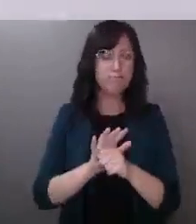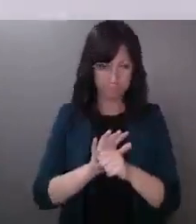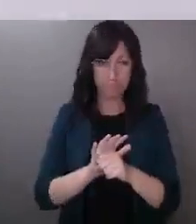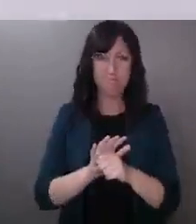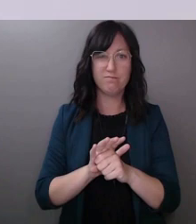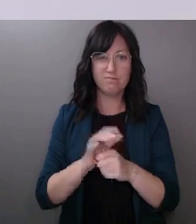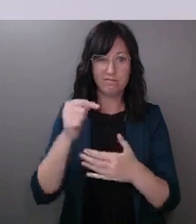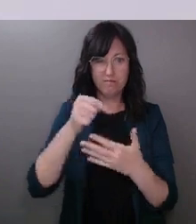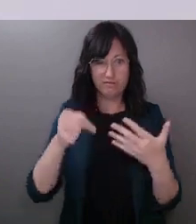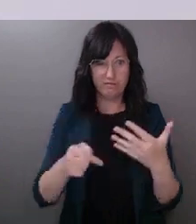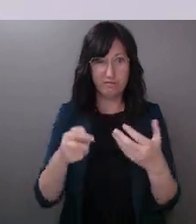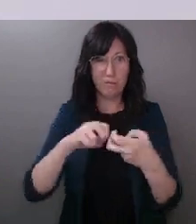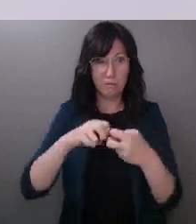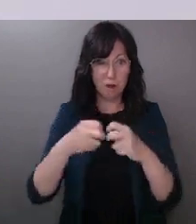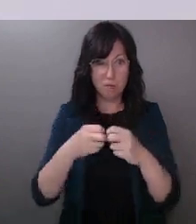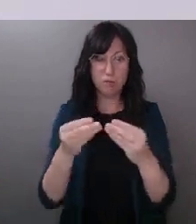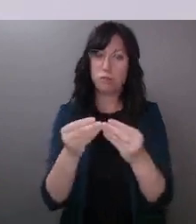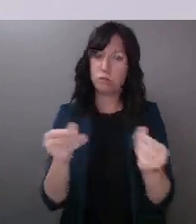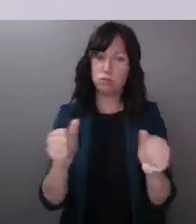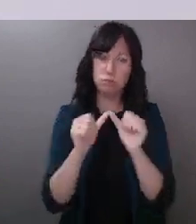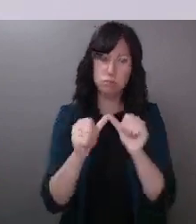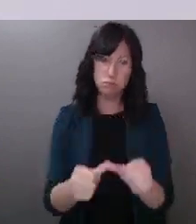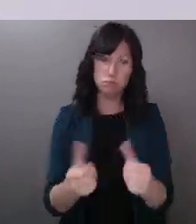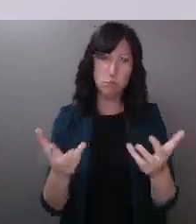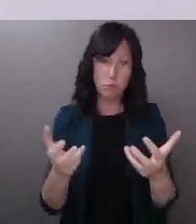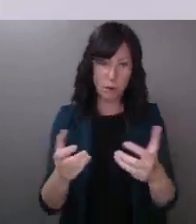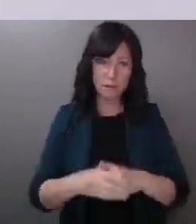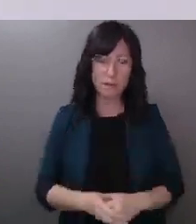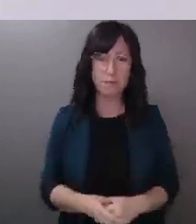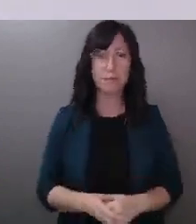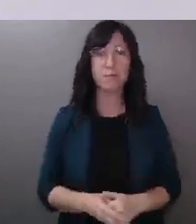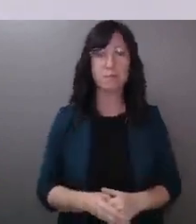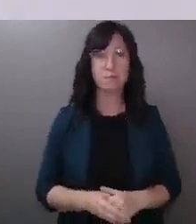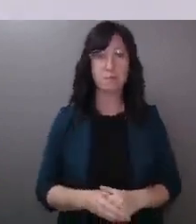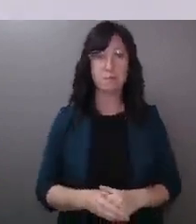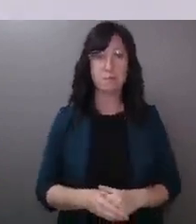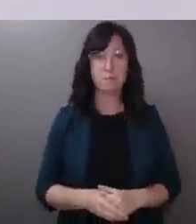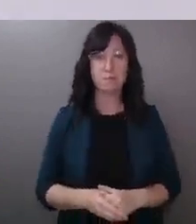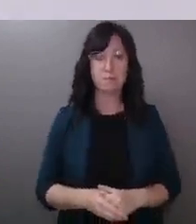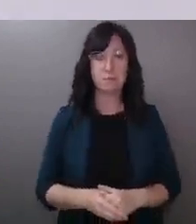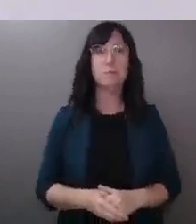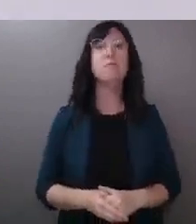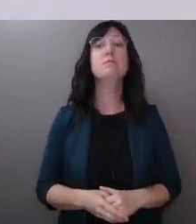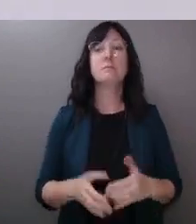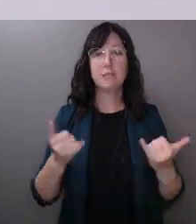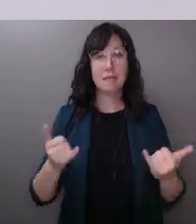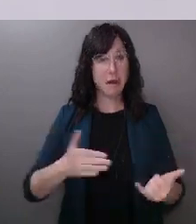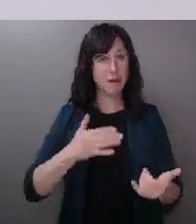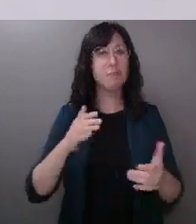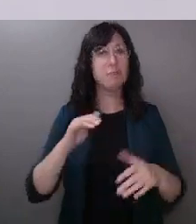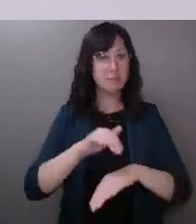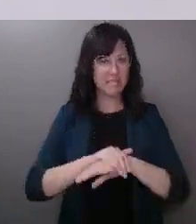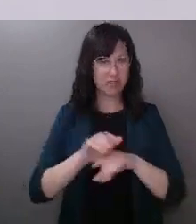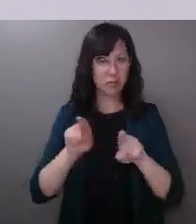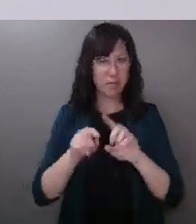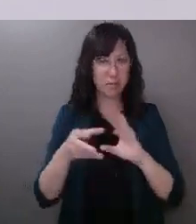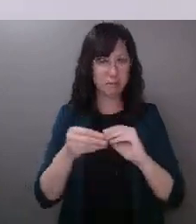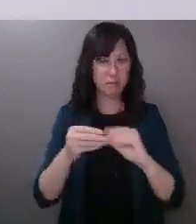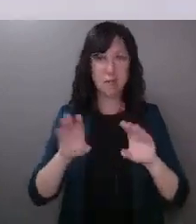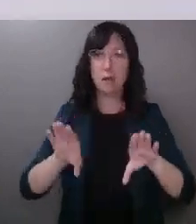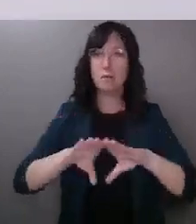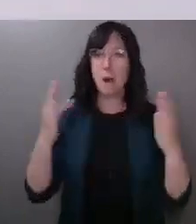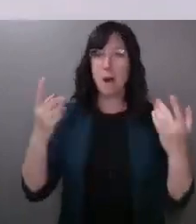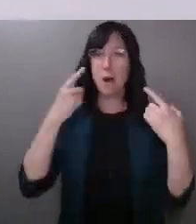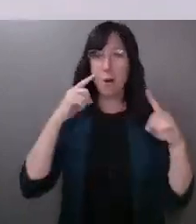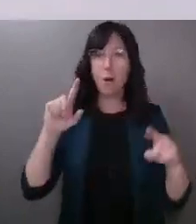those solutions. I was pleased to see service restored this morning on the full length of the Confederation line from Blair to Tunney's